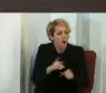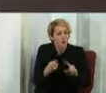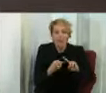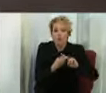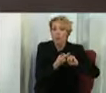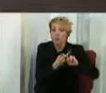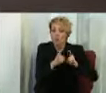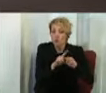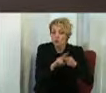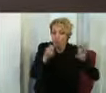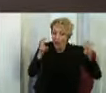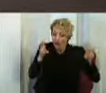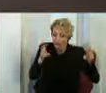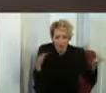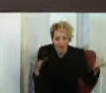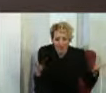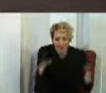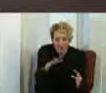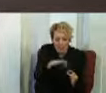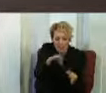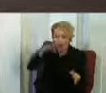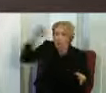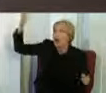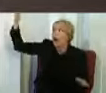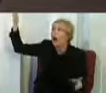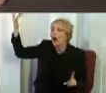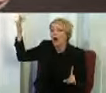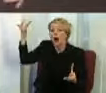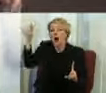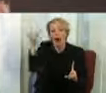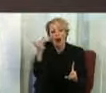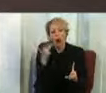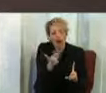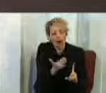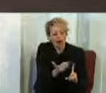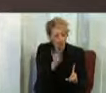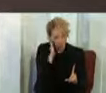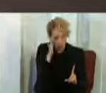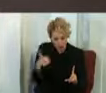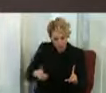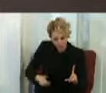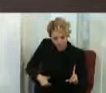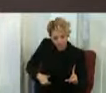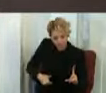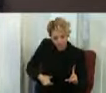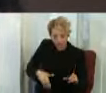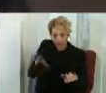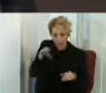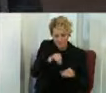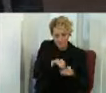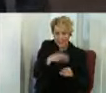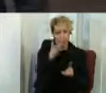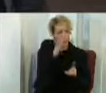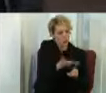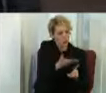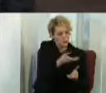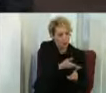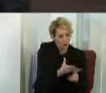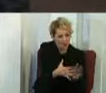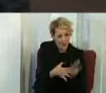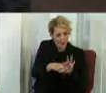this promised friend, this promised spirit. And as I send you this spirit, you will be assured that I am in you and you are in